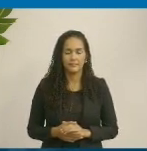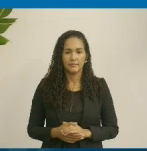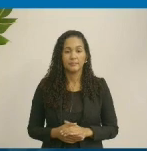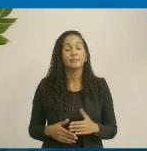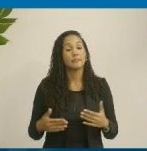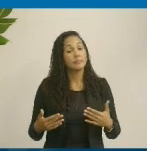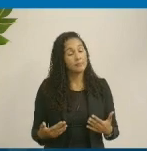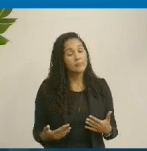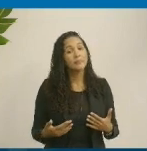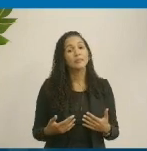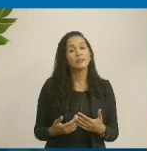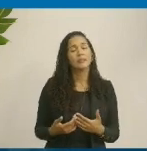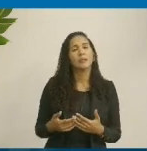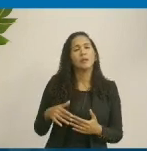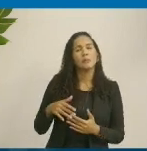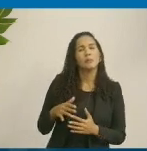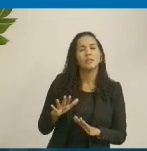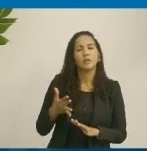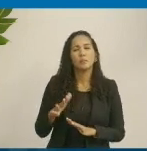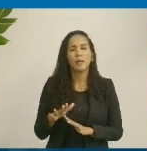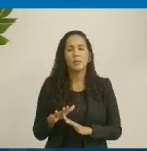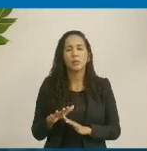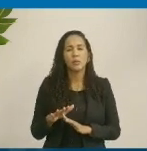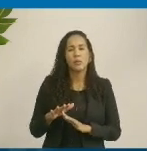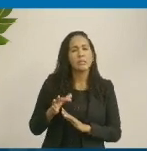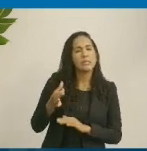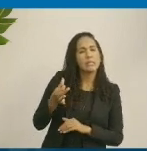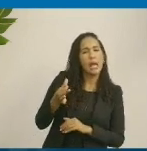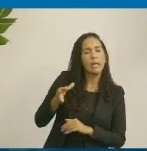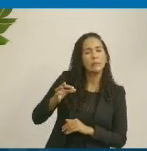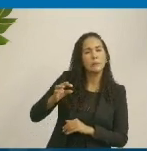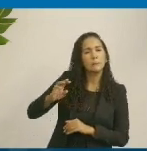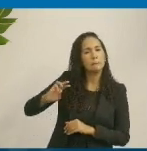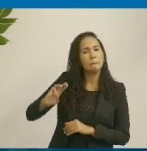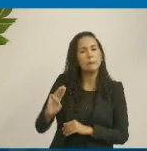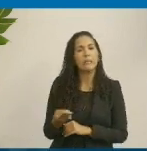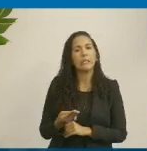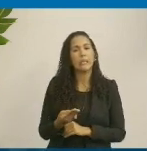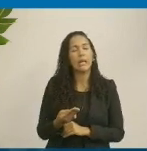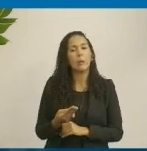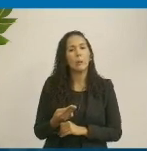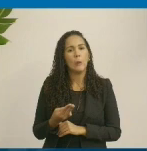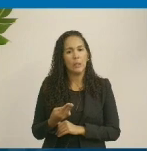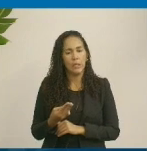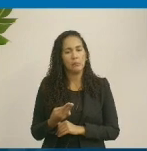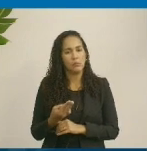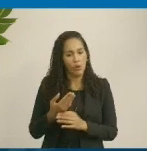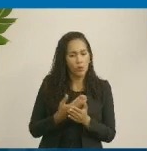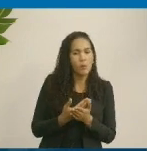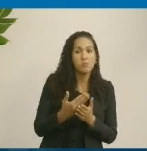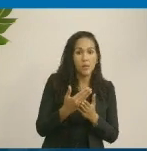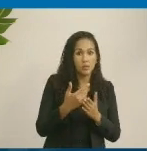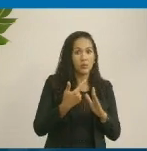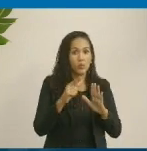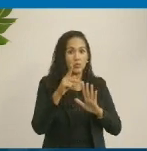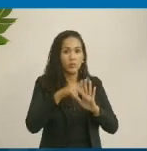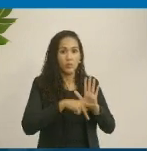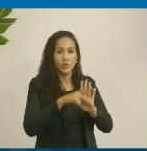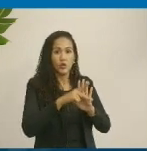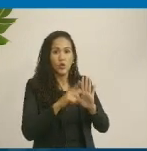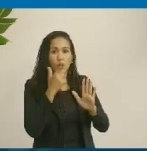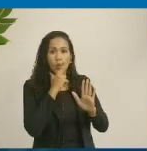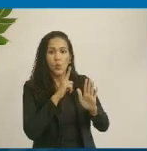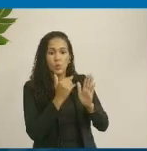$500,000. And with the start of the other project, it increased tenfold. So this is